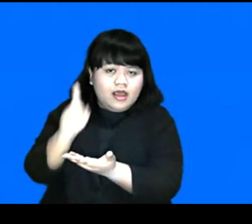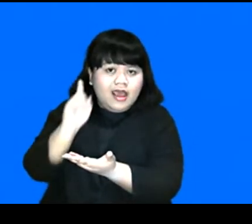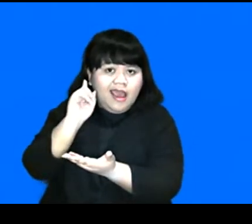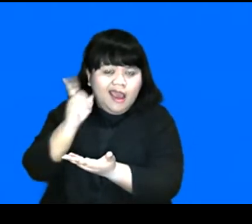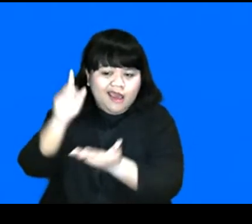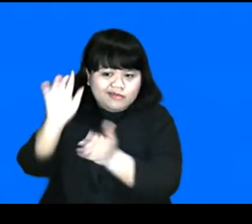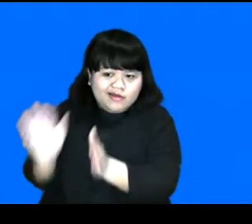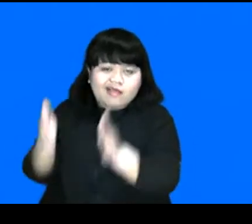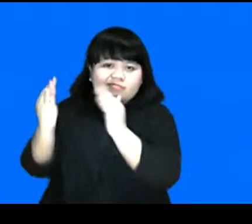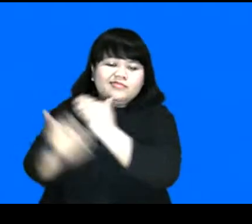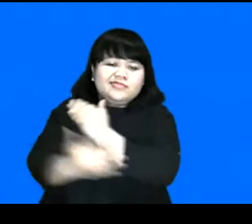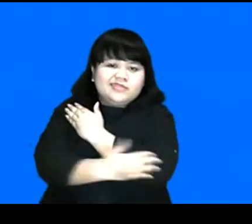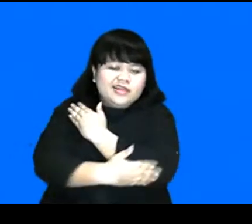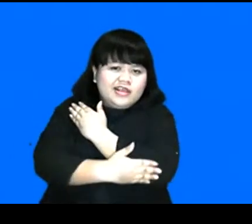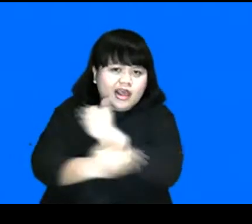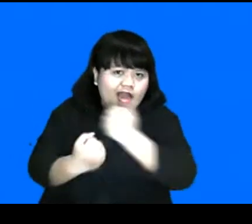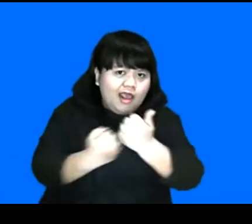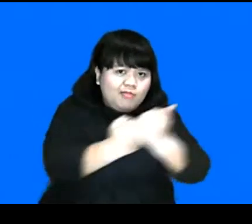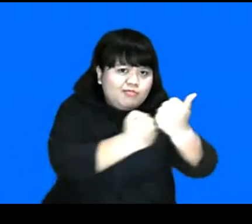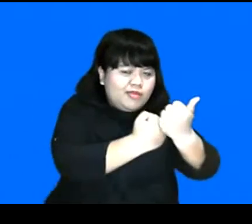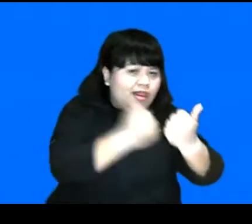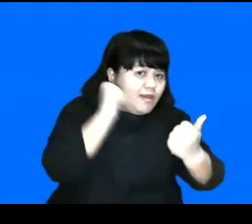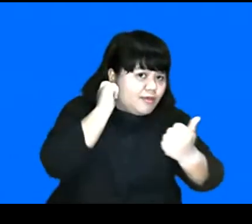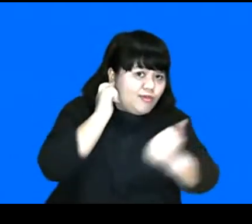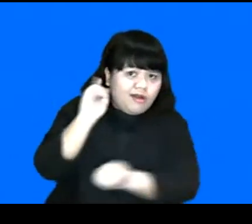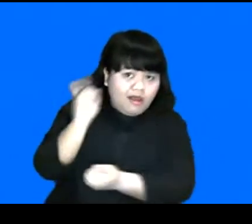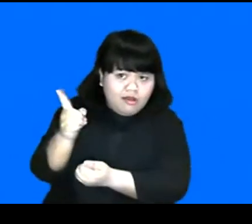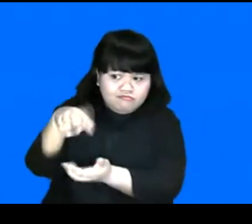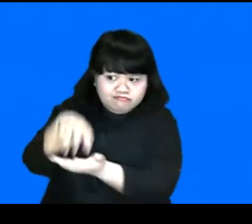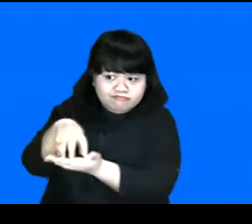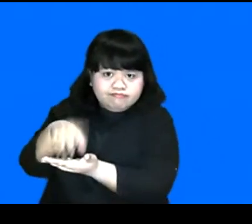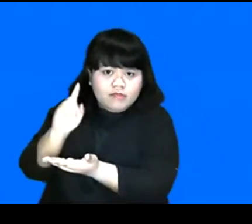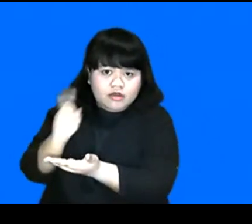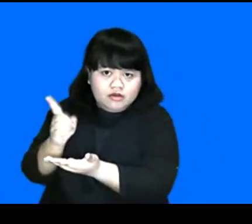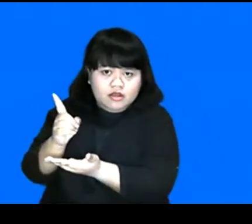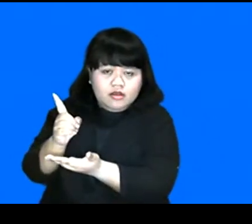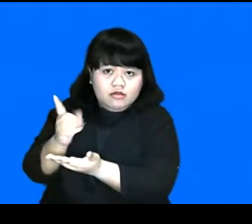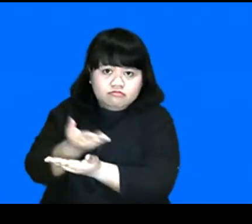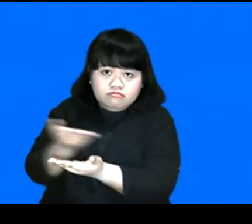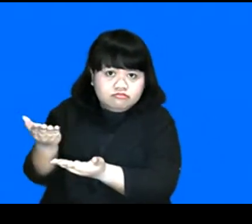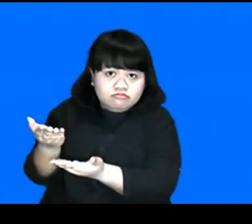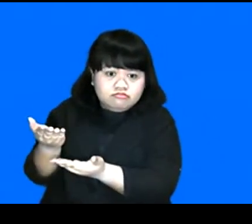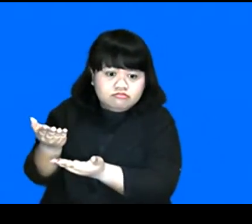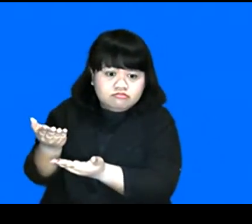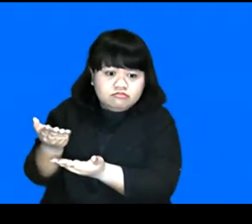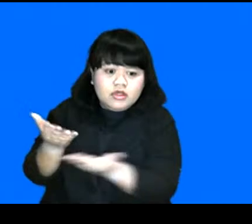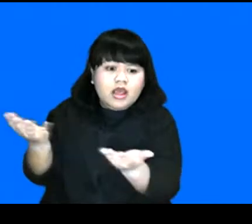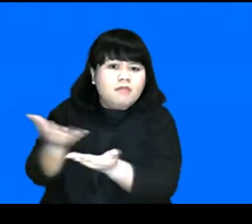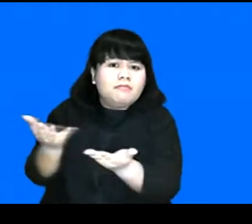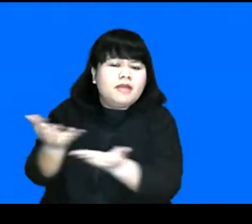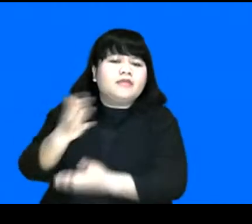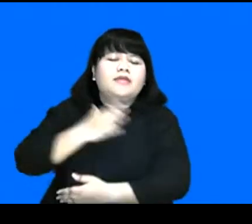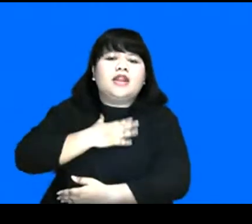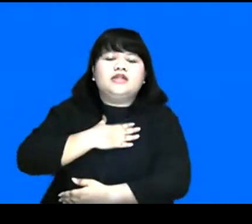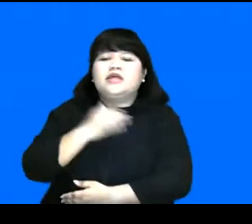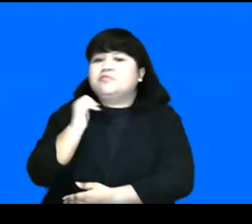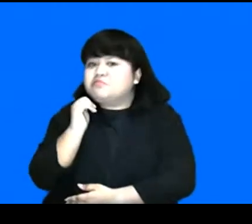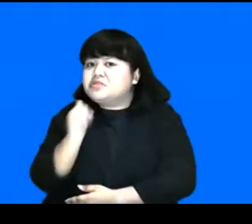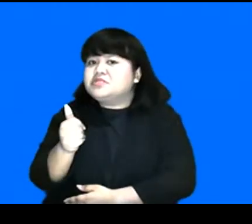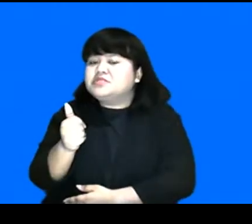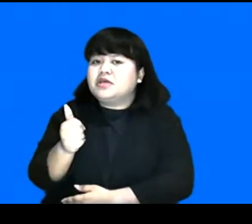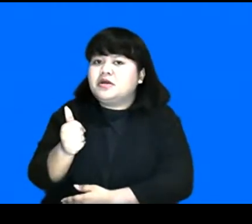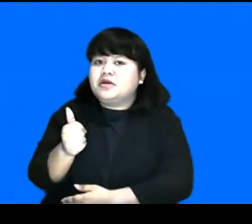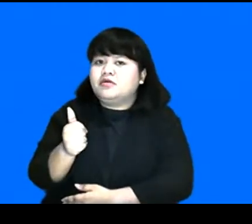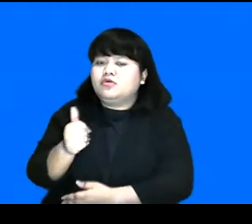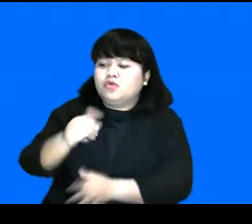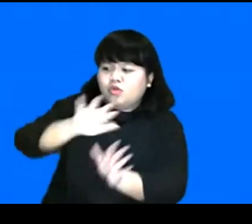in the sense of honor of women that is often, of course, just claimed by men or families, but really